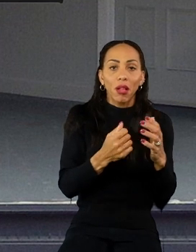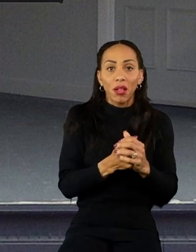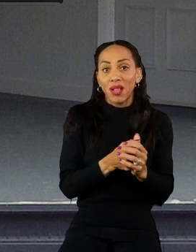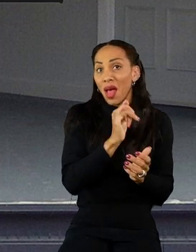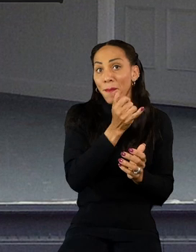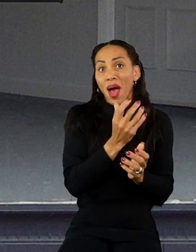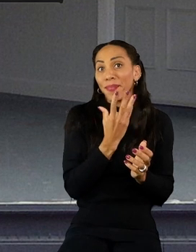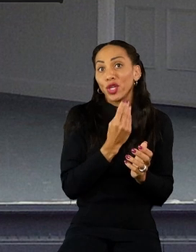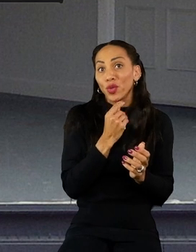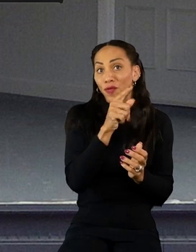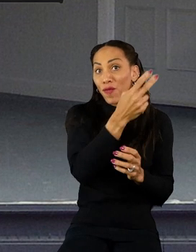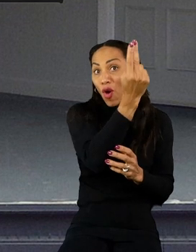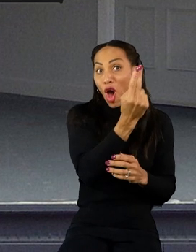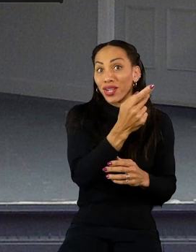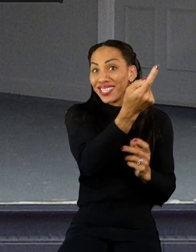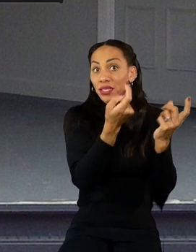Festival,